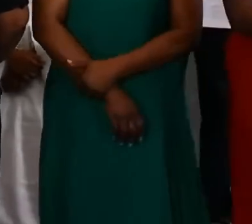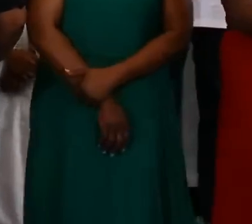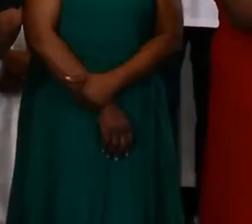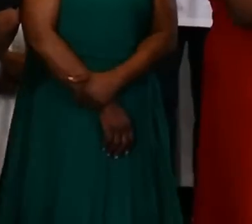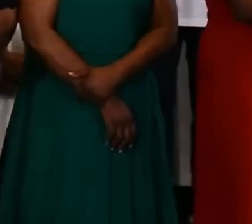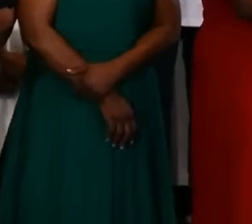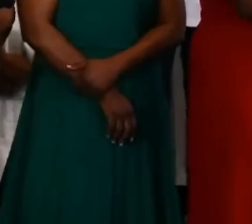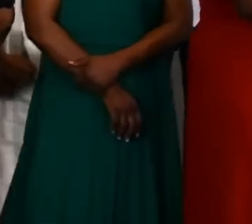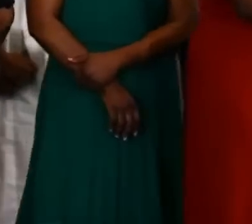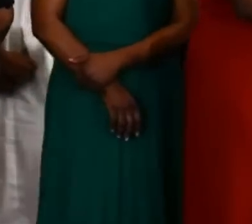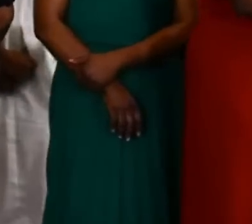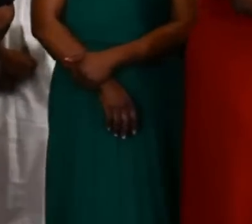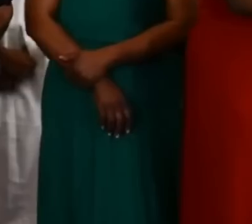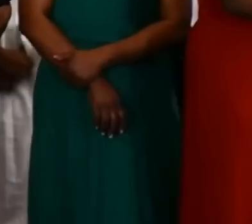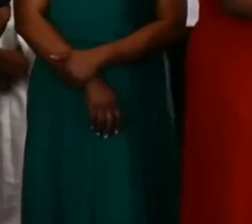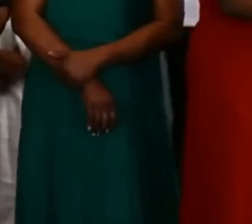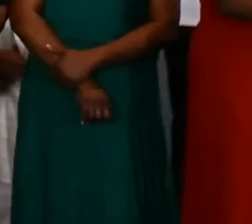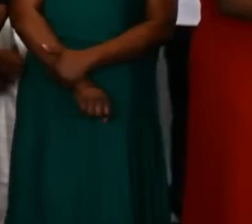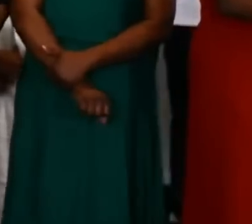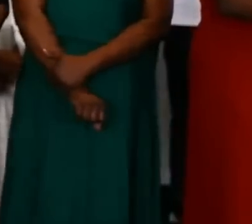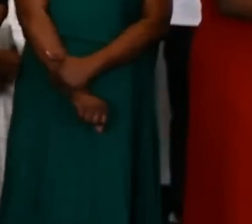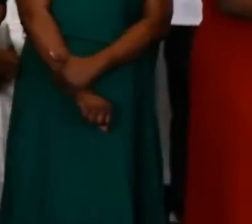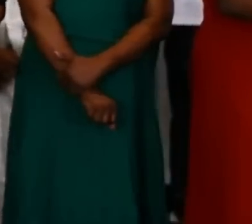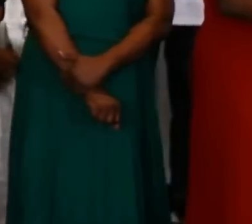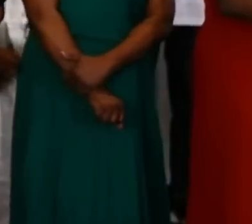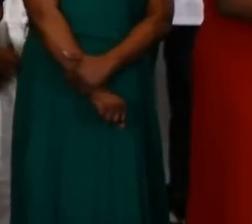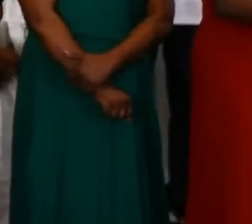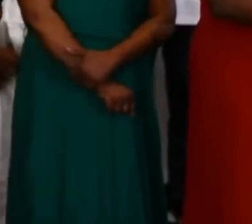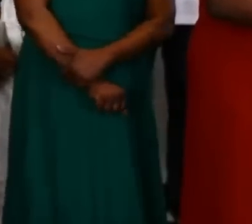I happen to share my thoughts.